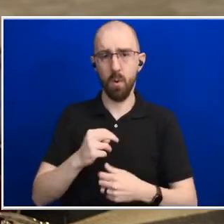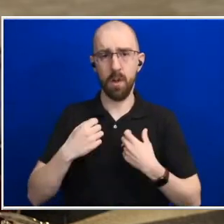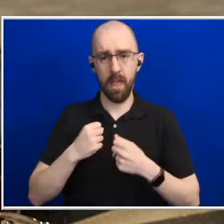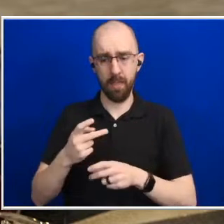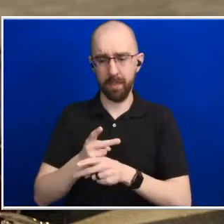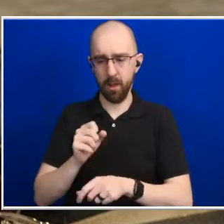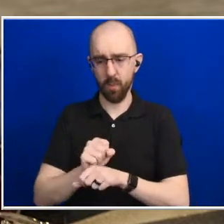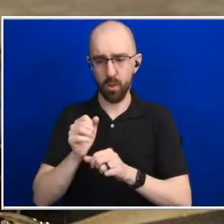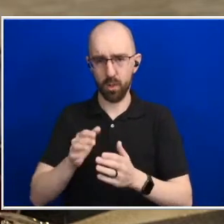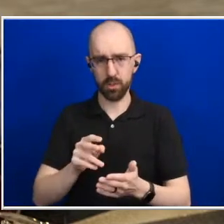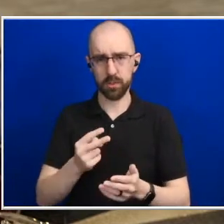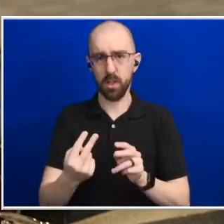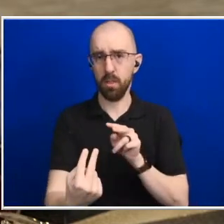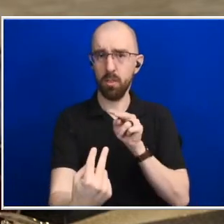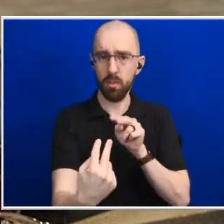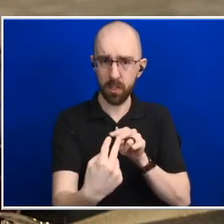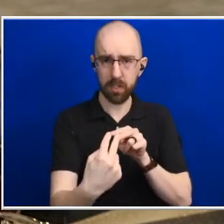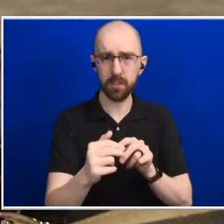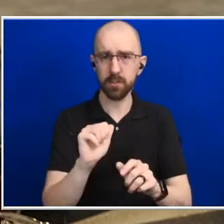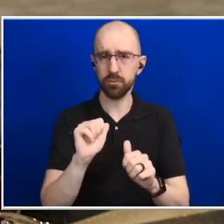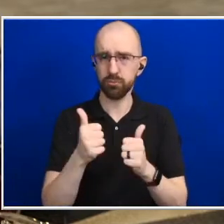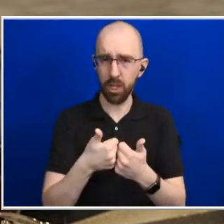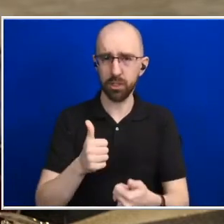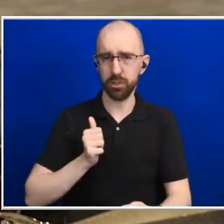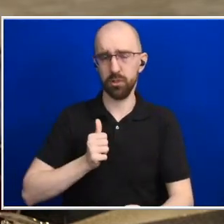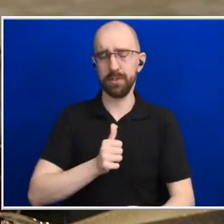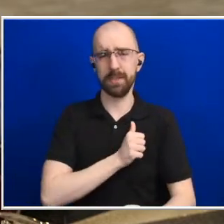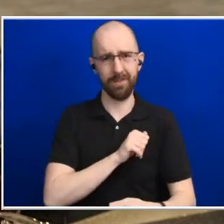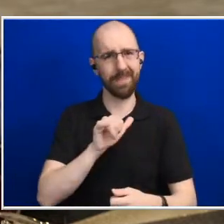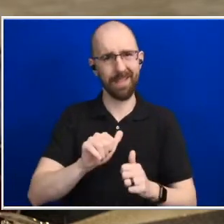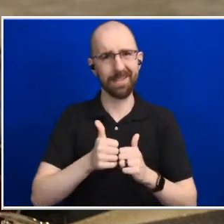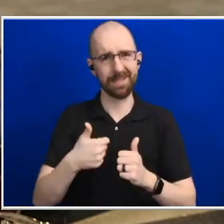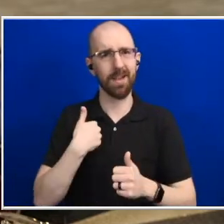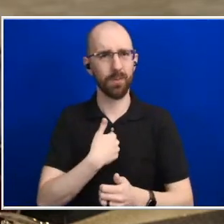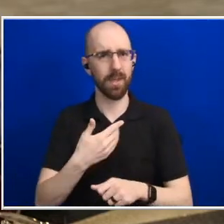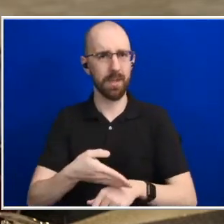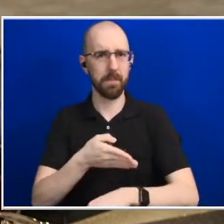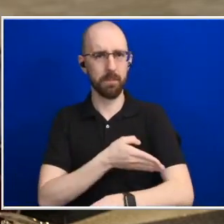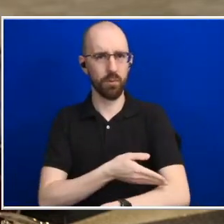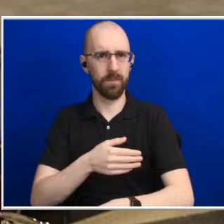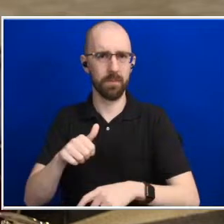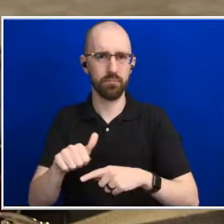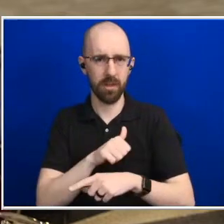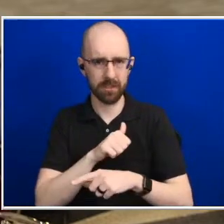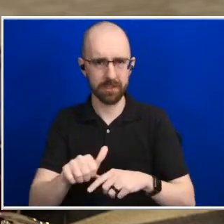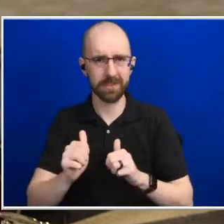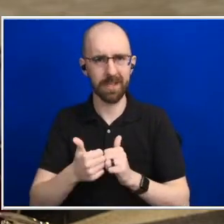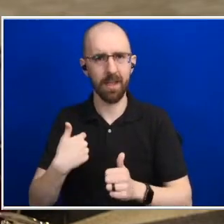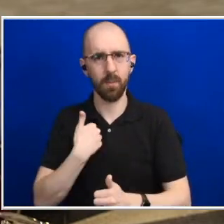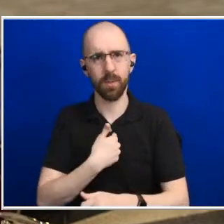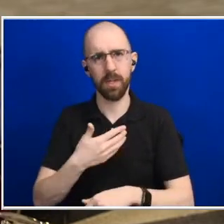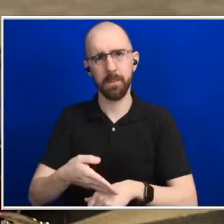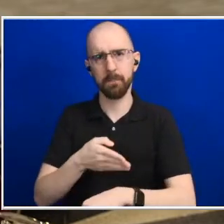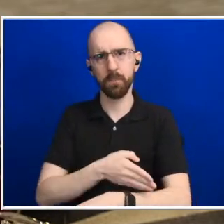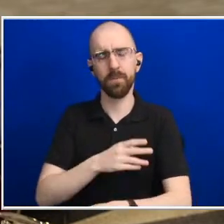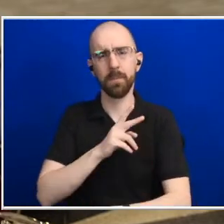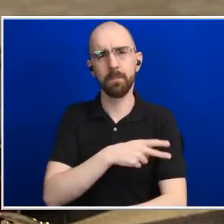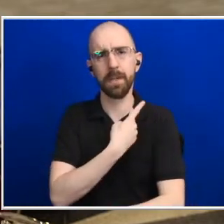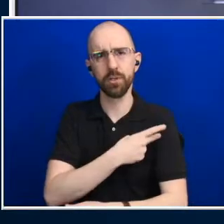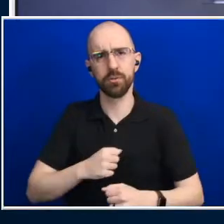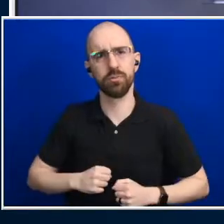and challenging ourselves, that's how we improve our practice. That's how we improve patient survival, patient function.